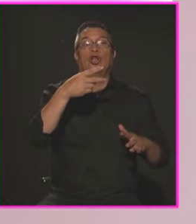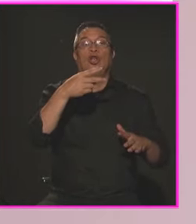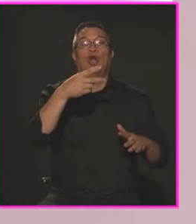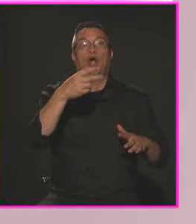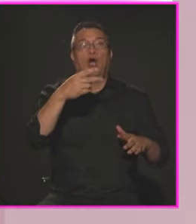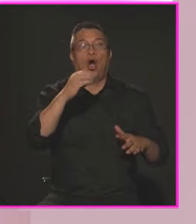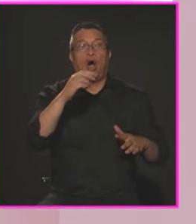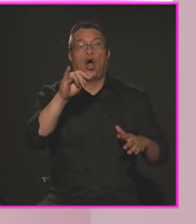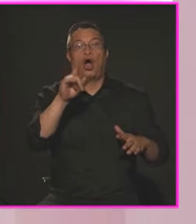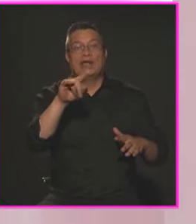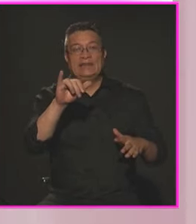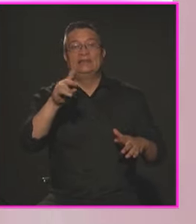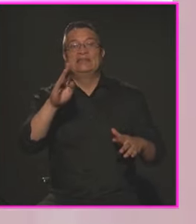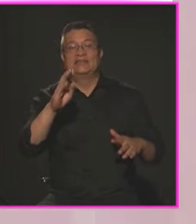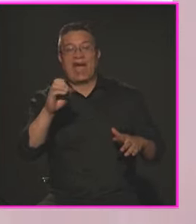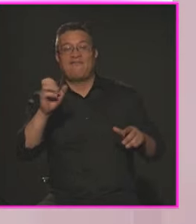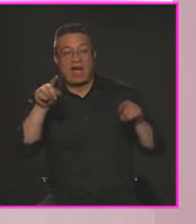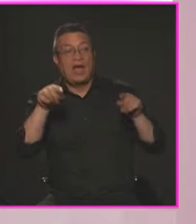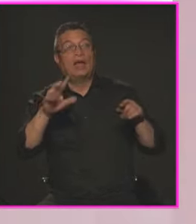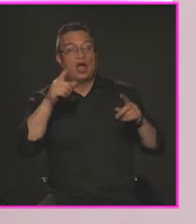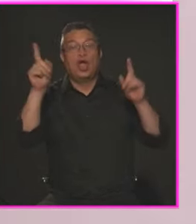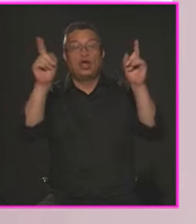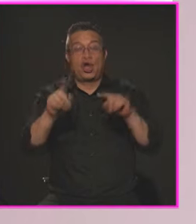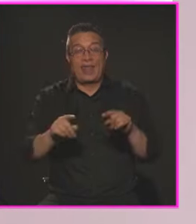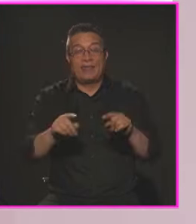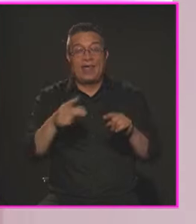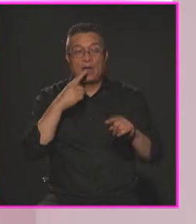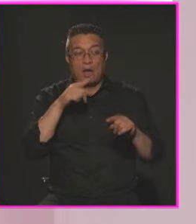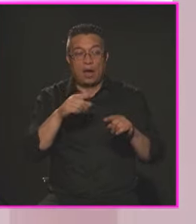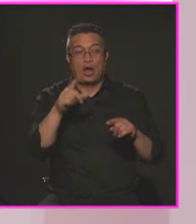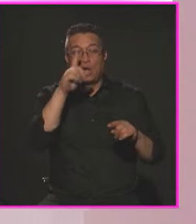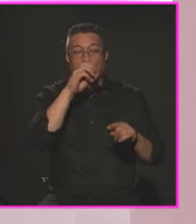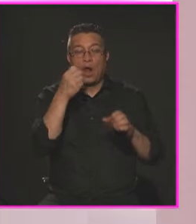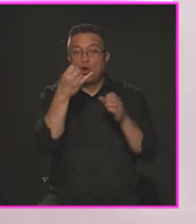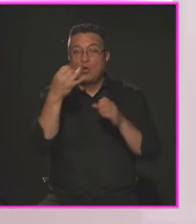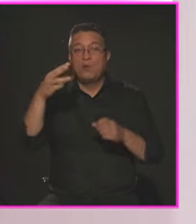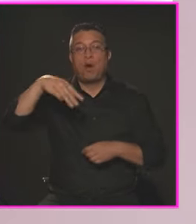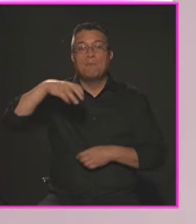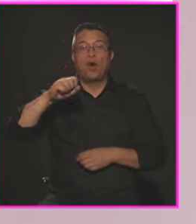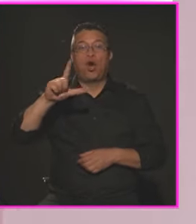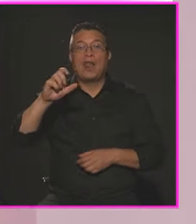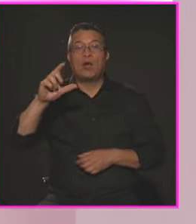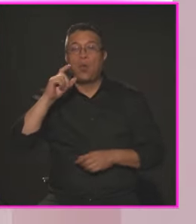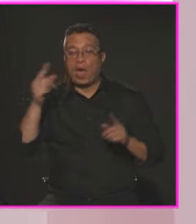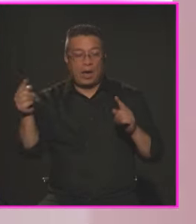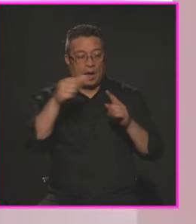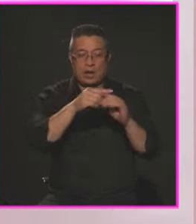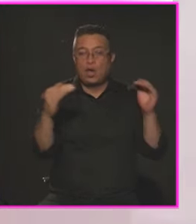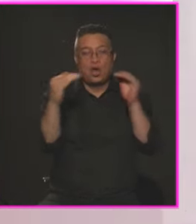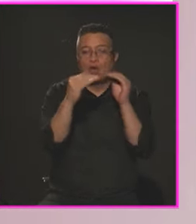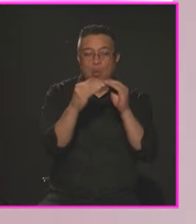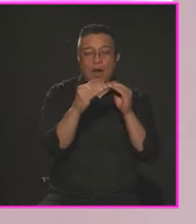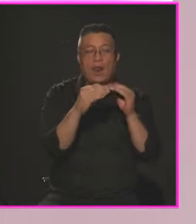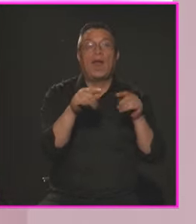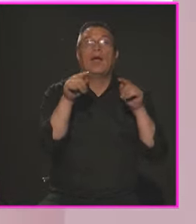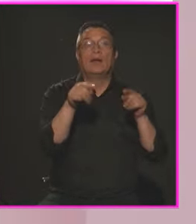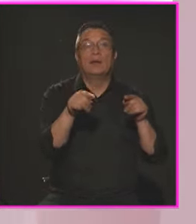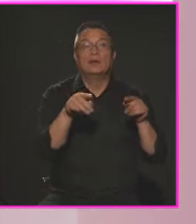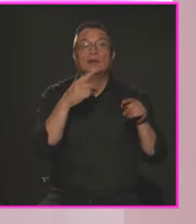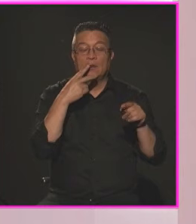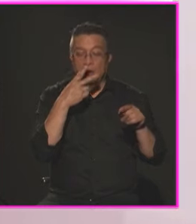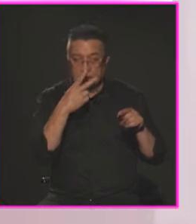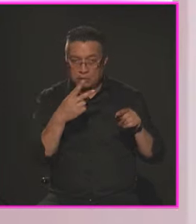electric current was proportional to the number of molecules which arrived at the detector. And the important addition to the Stern experiment